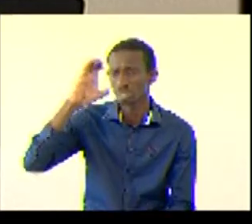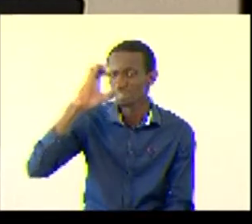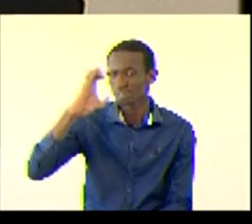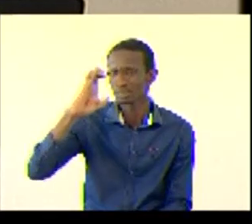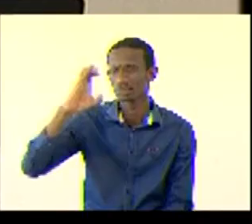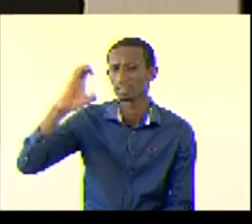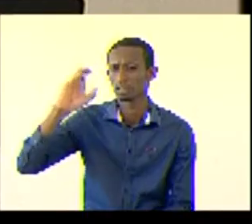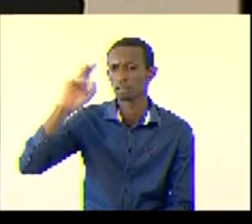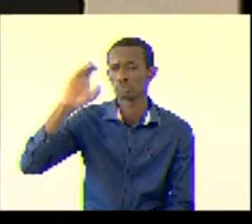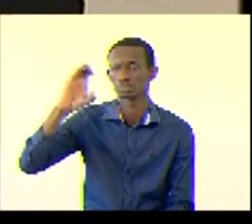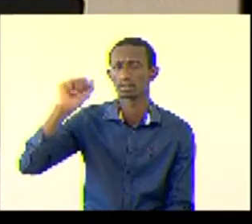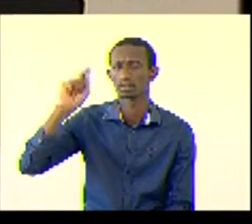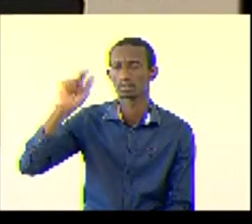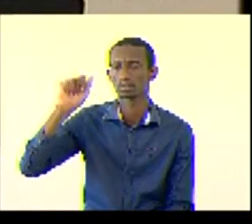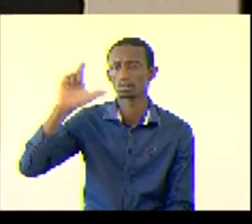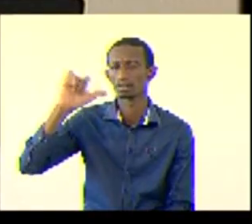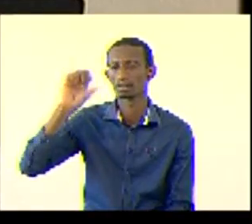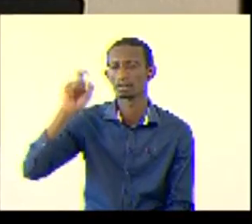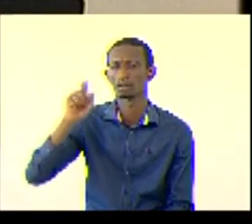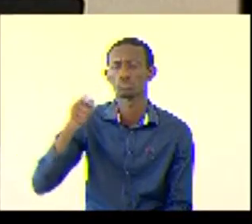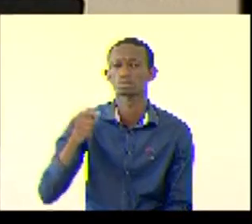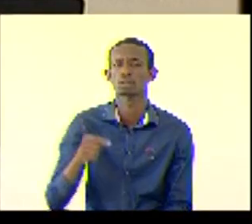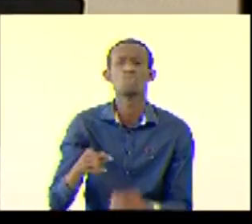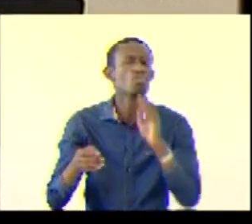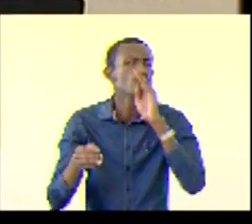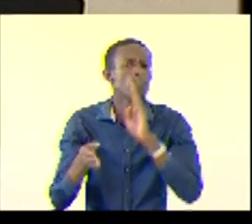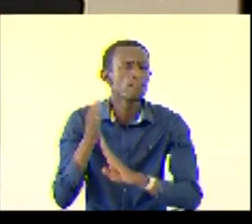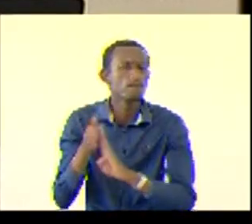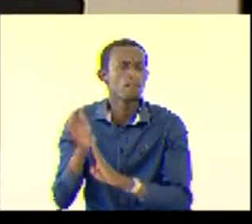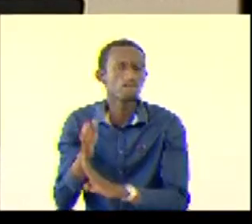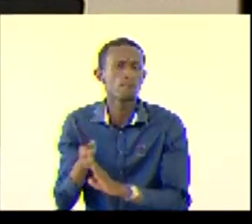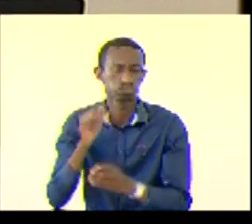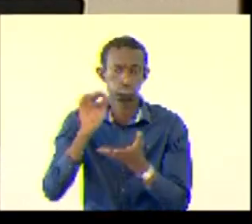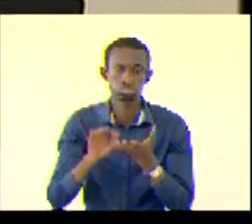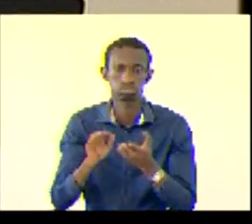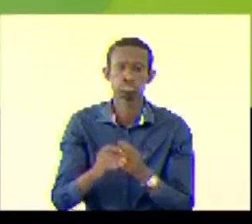Catalysts only speed up the rate of the reactions.